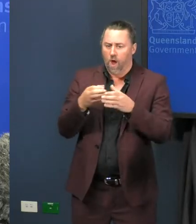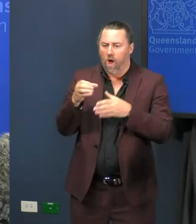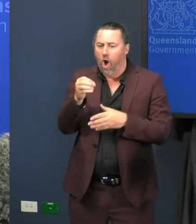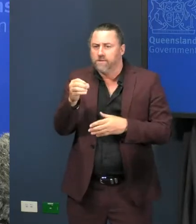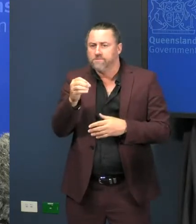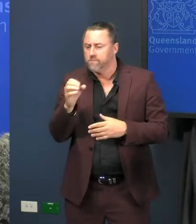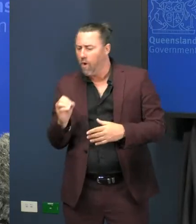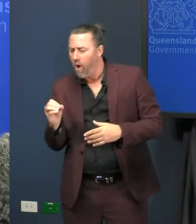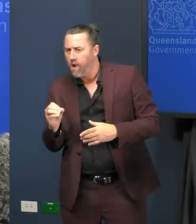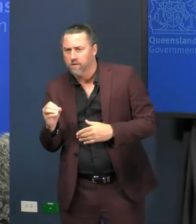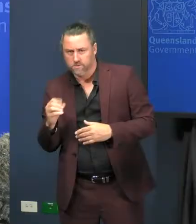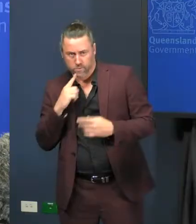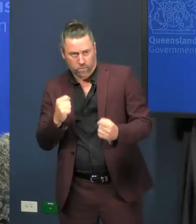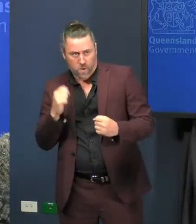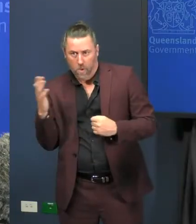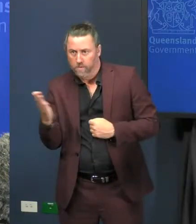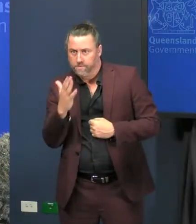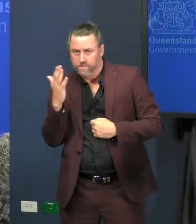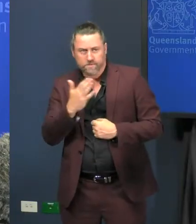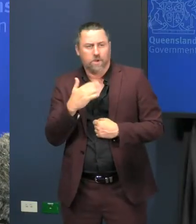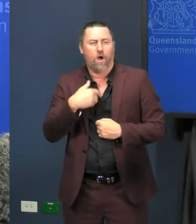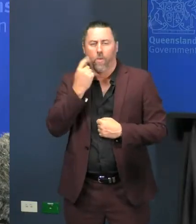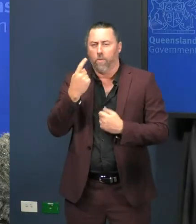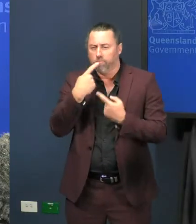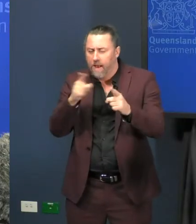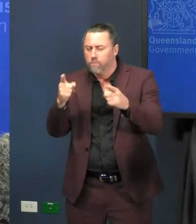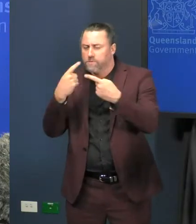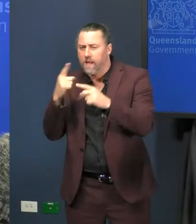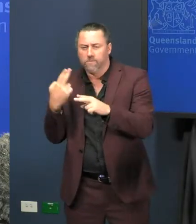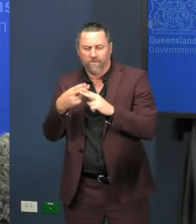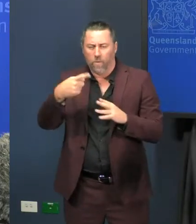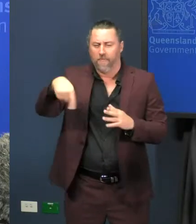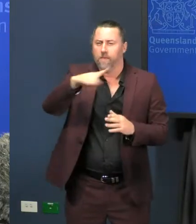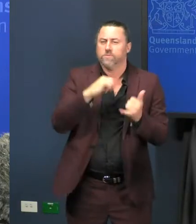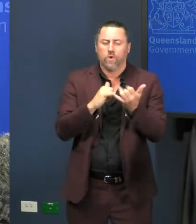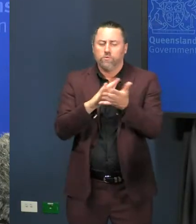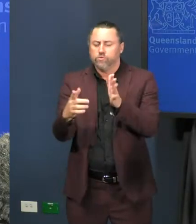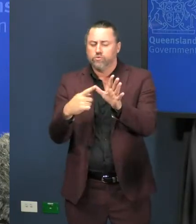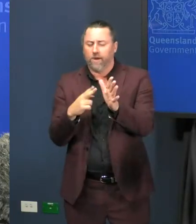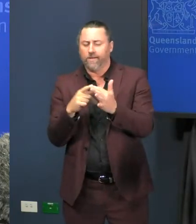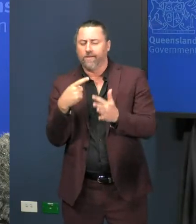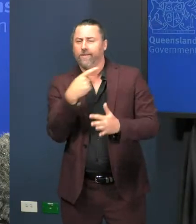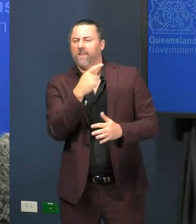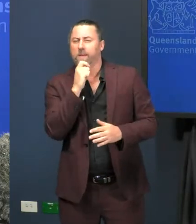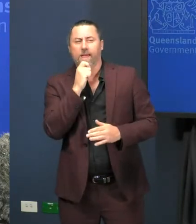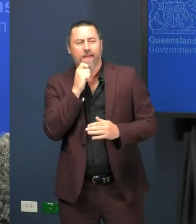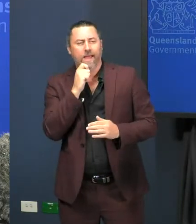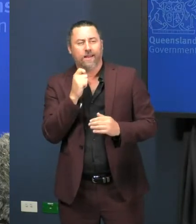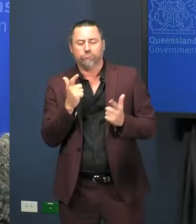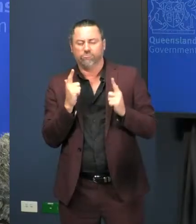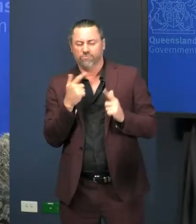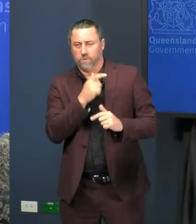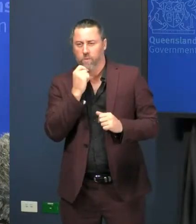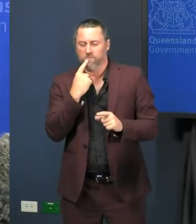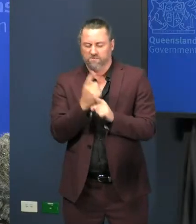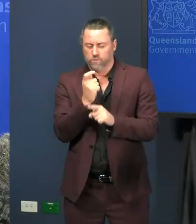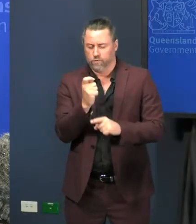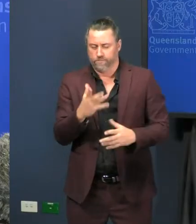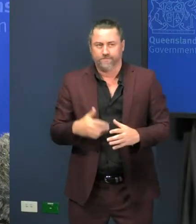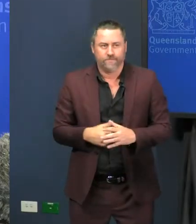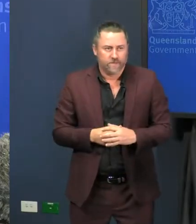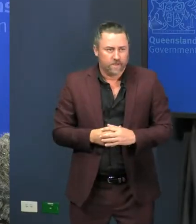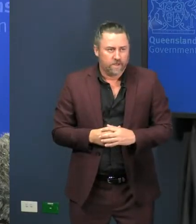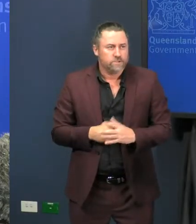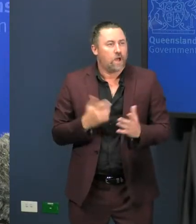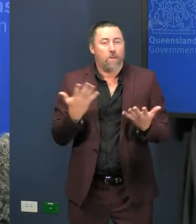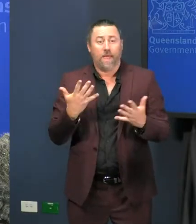and how we'll be engaging in communication with them, and I'll ask Shane to unpack that in a moment. So I mentioned about the